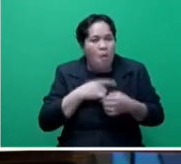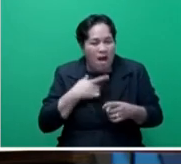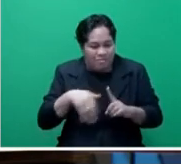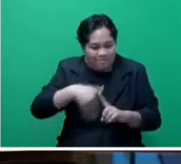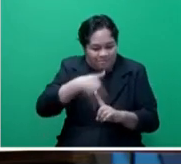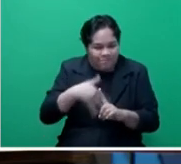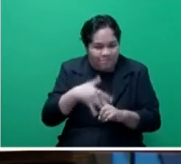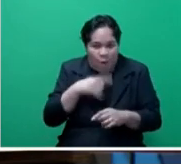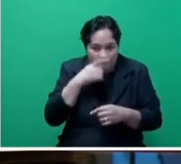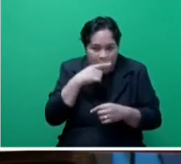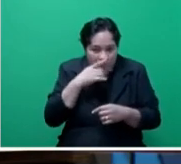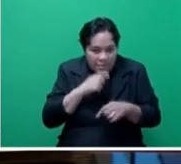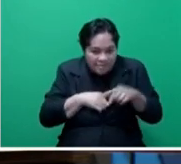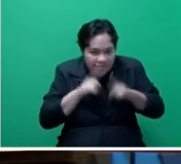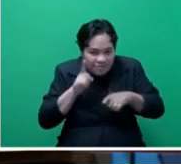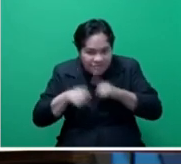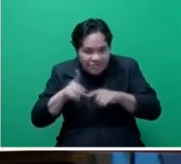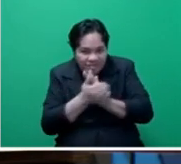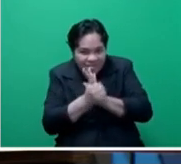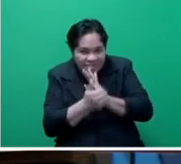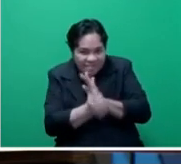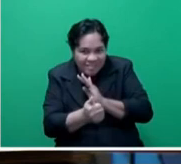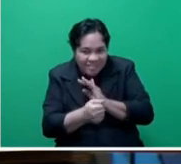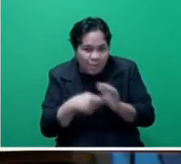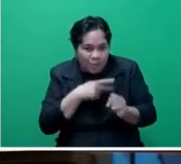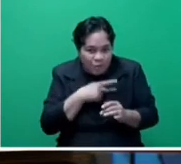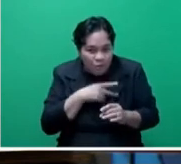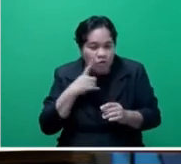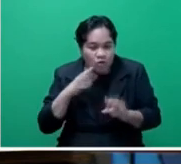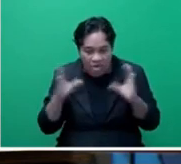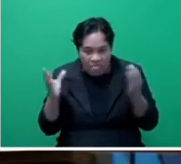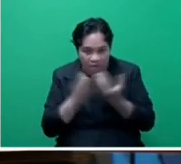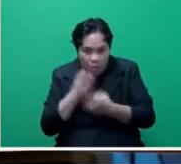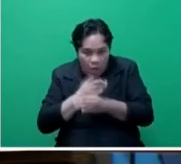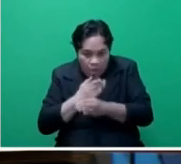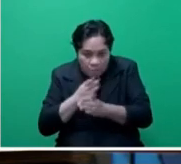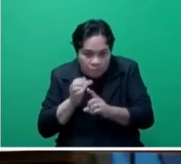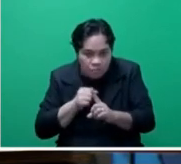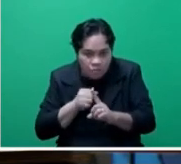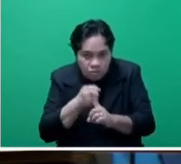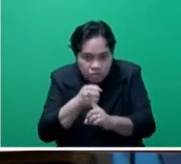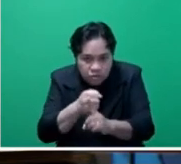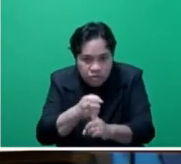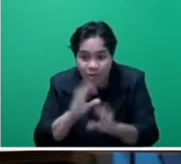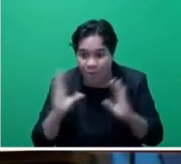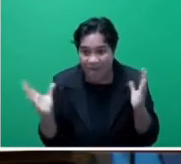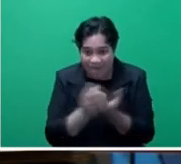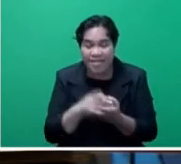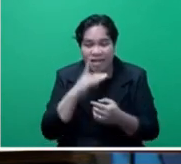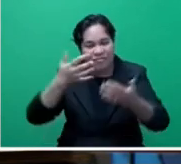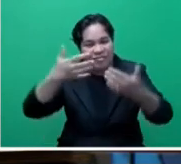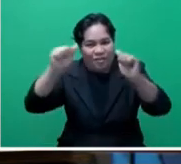their diverse strengths and skill sets, have together propelled Fiji forward. Together we have done great things,